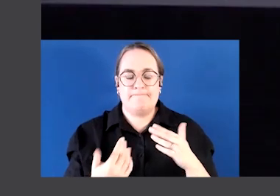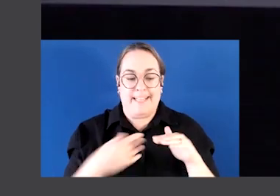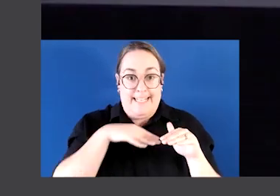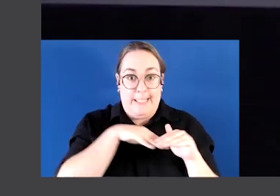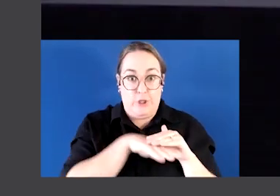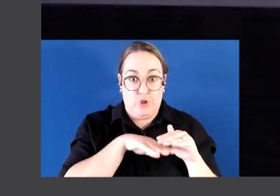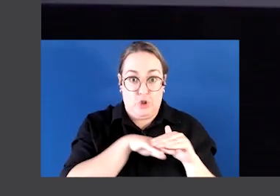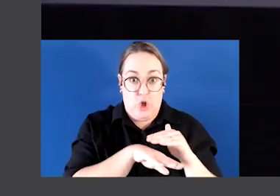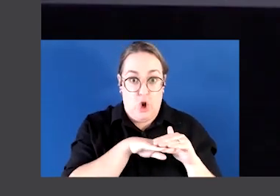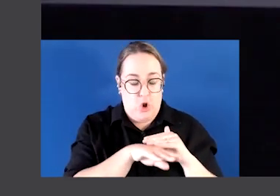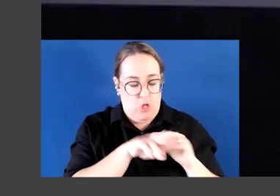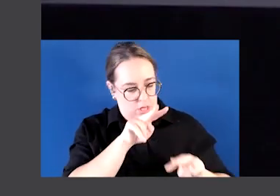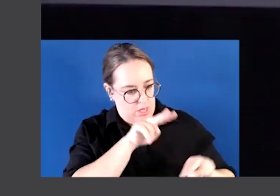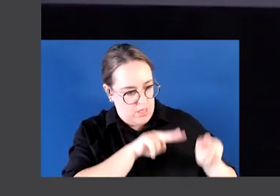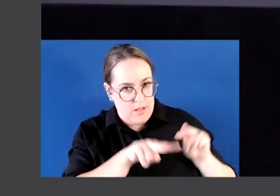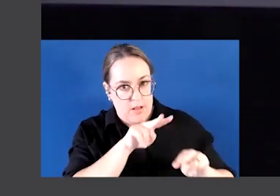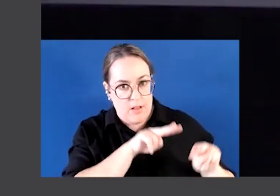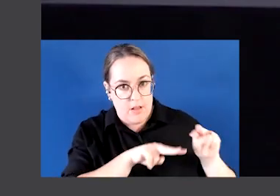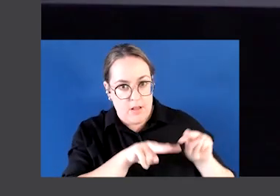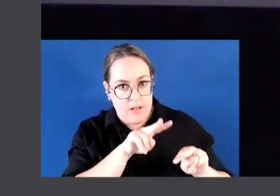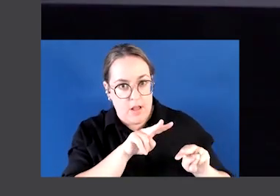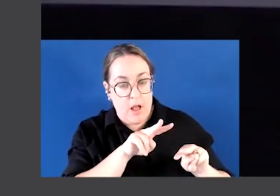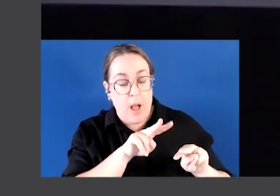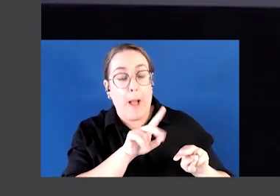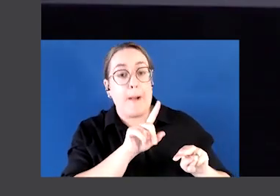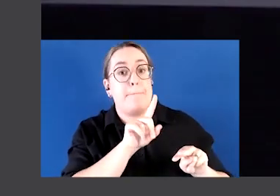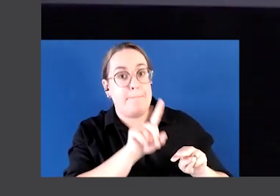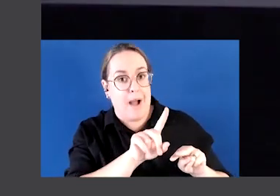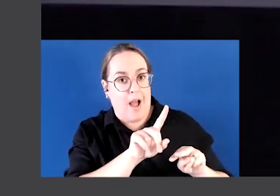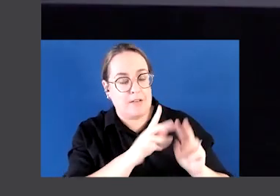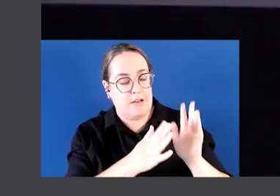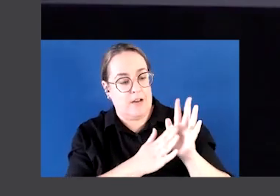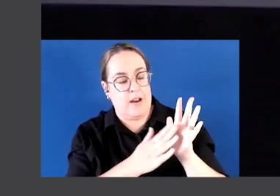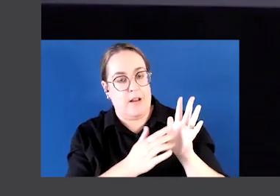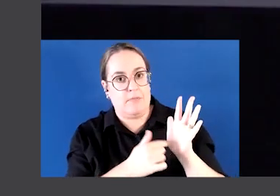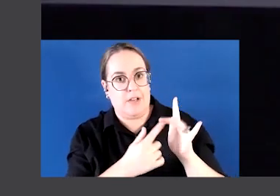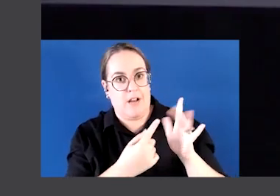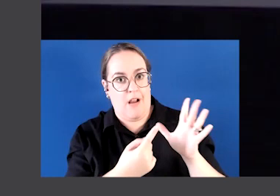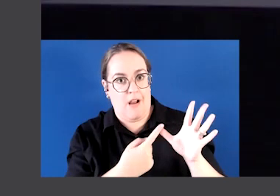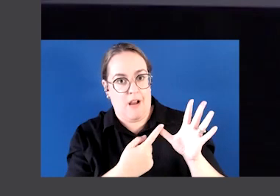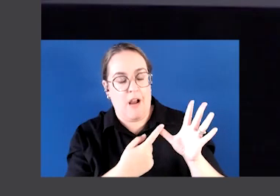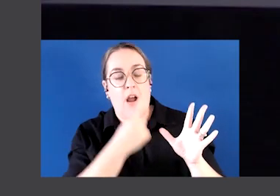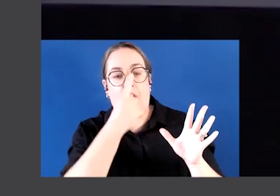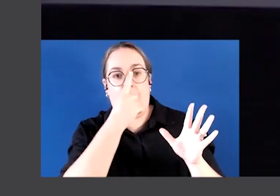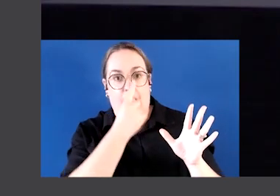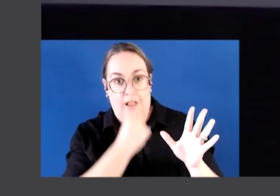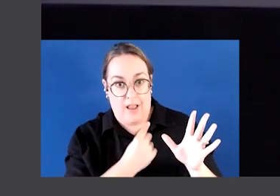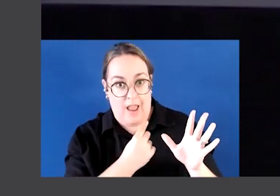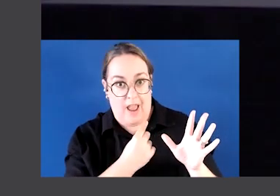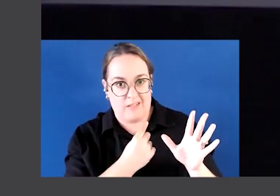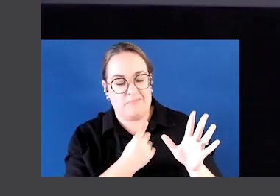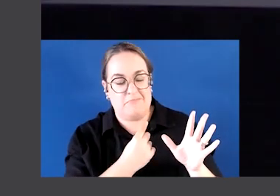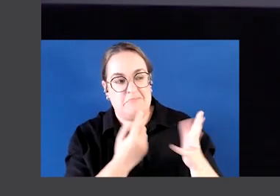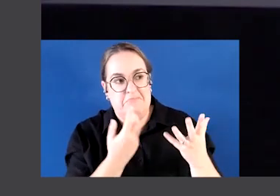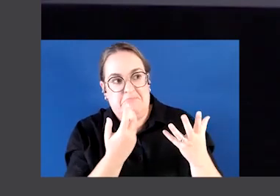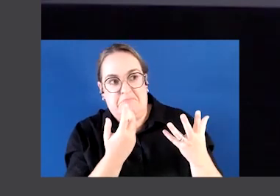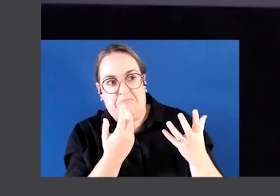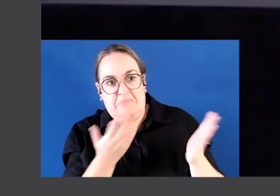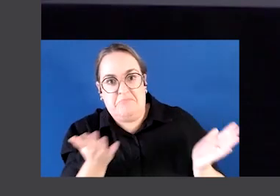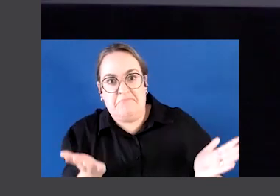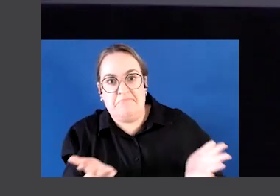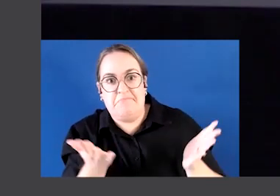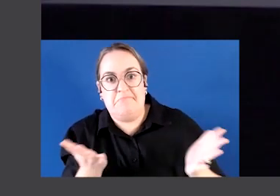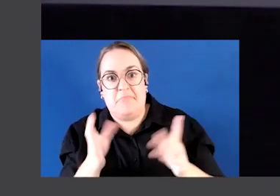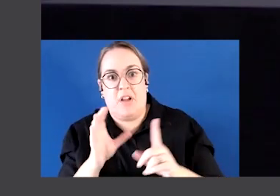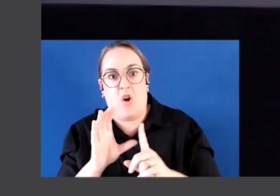it's predominantly internally focused. However, because of the ability that MTIA have and the important role in